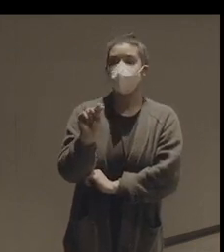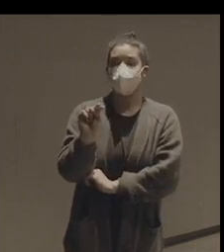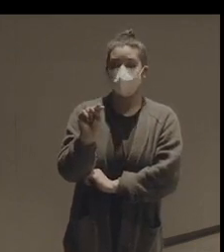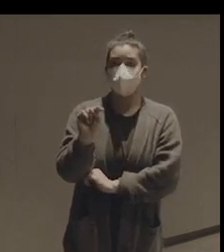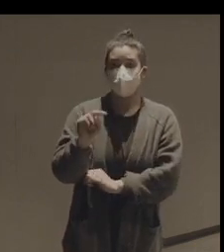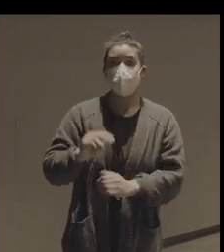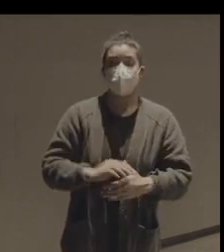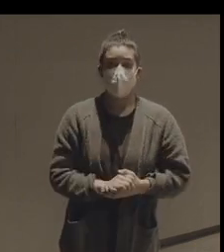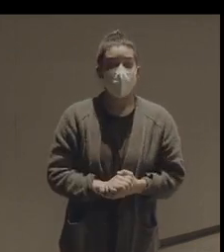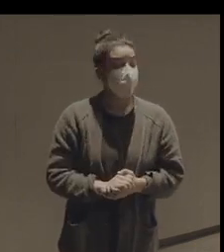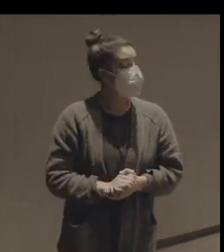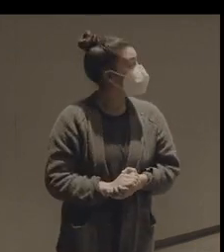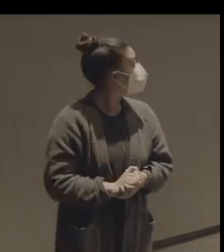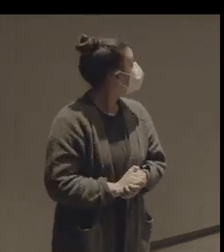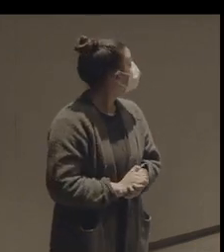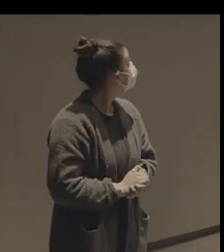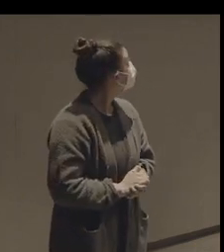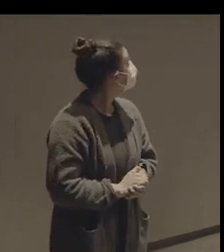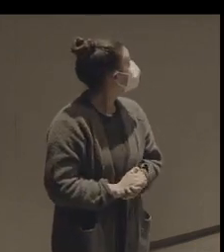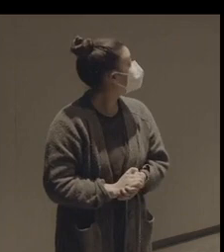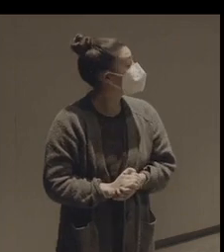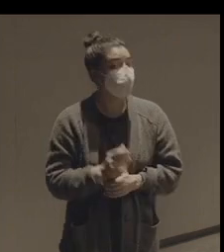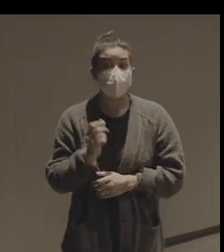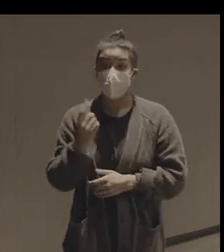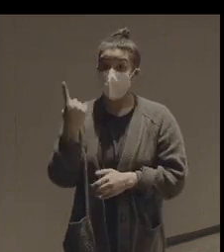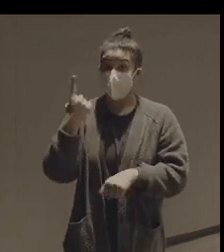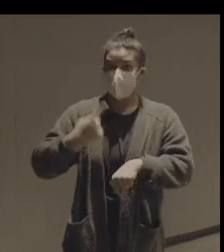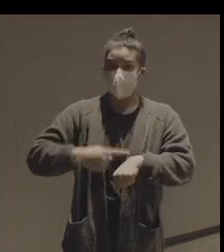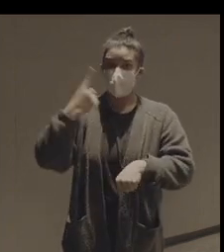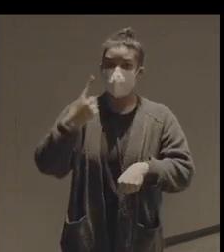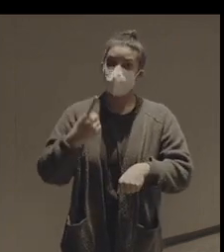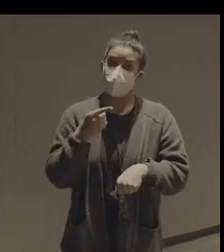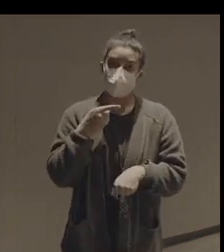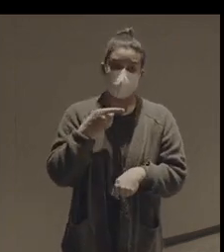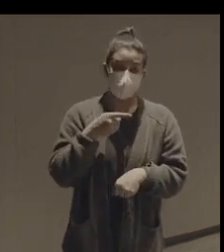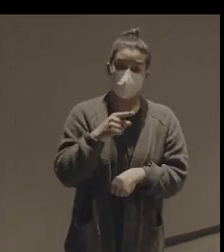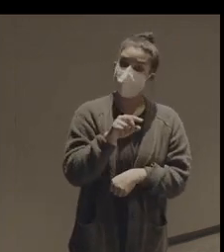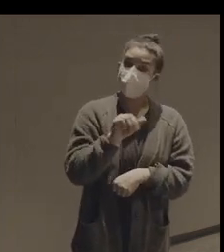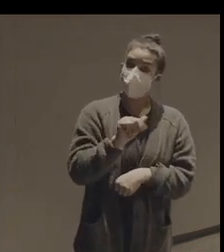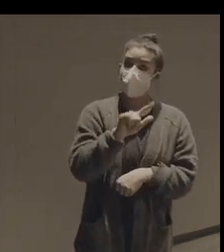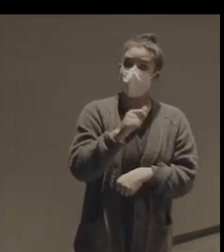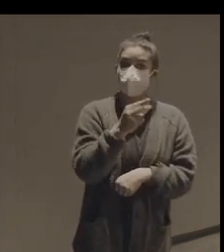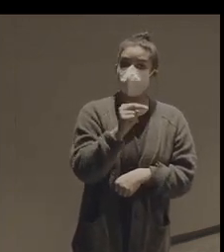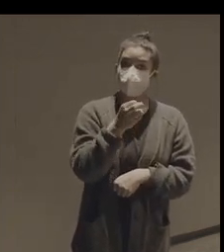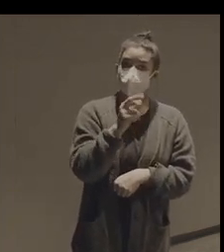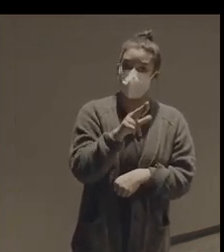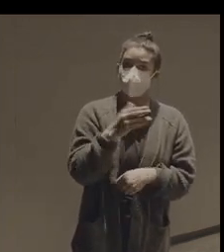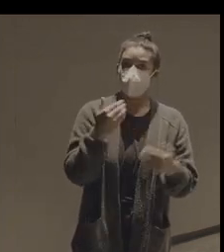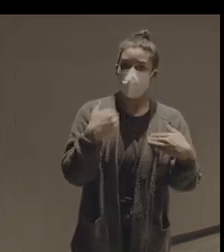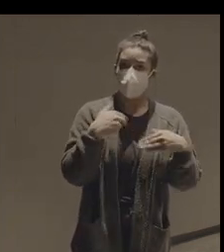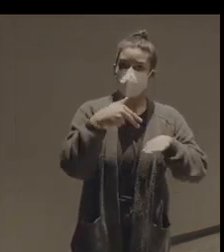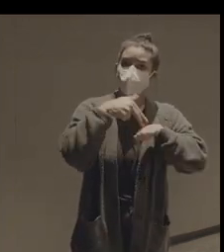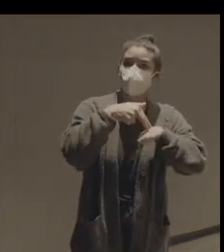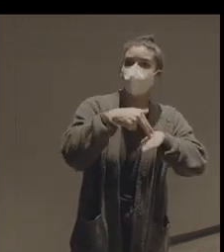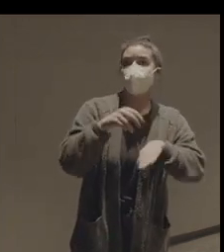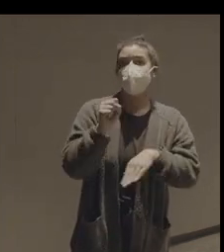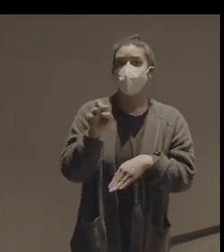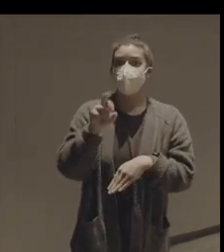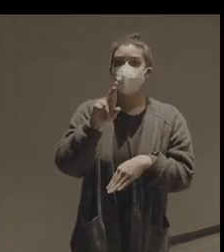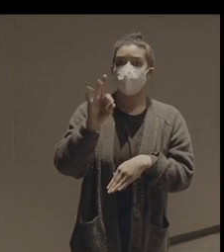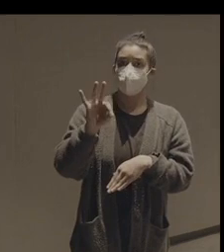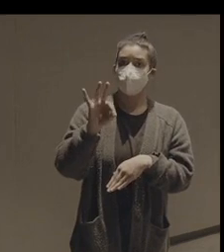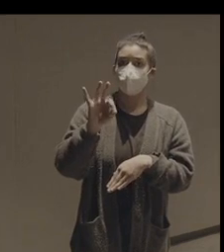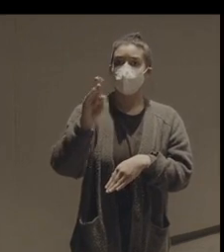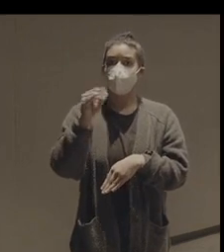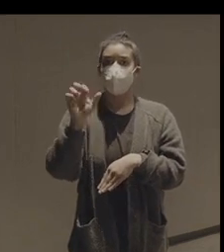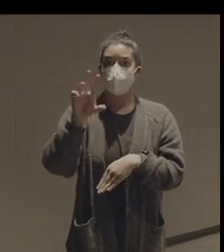translucent disc left in the Dixie cup after repairing his surfboard. Due to the toxicity of the materials, he stopped using